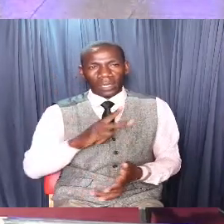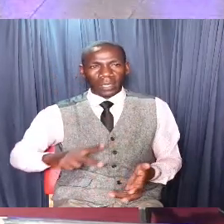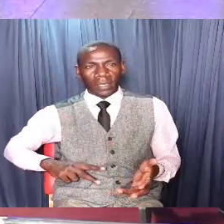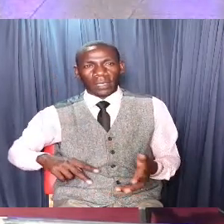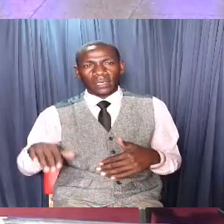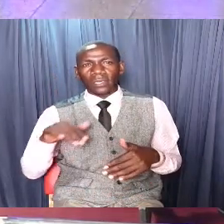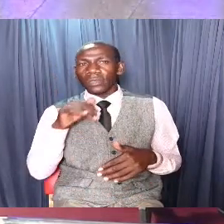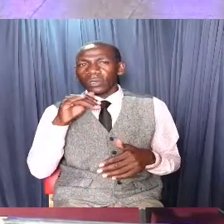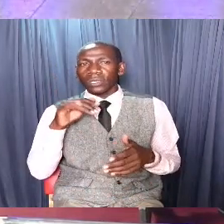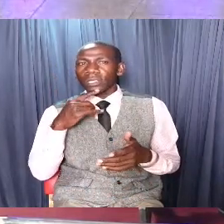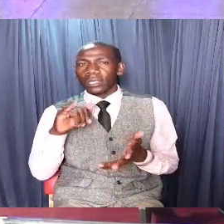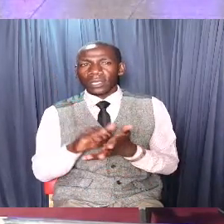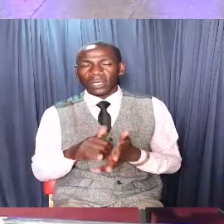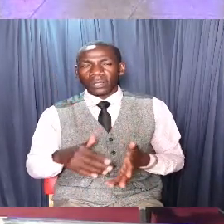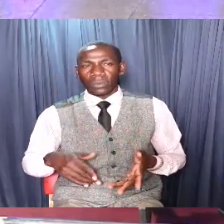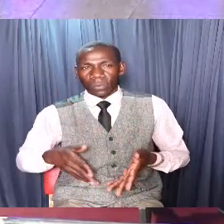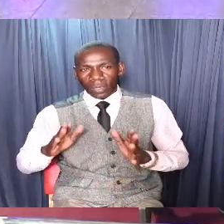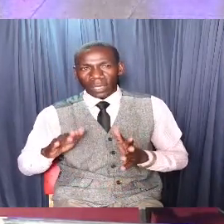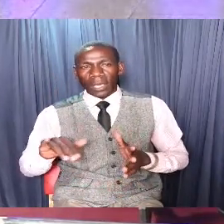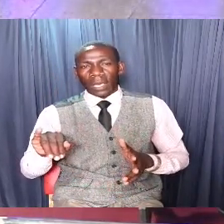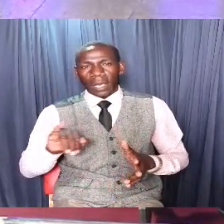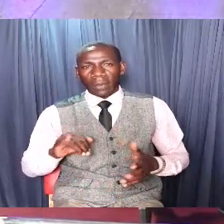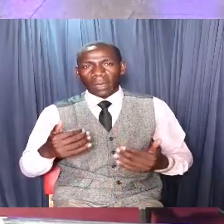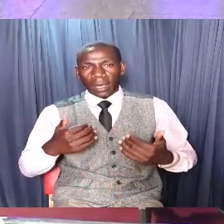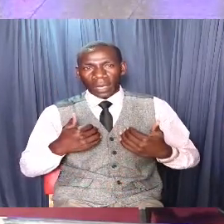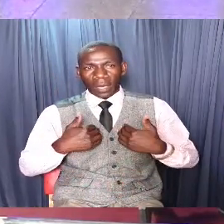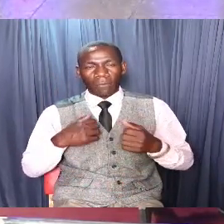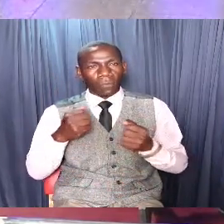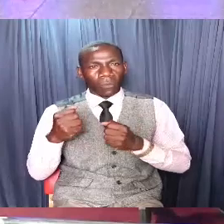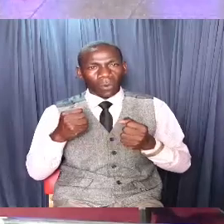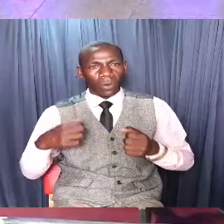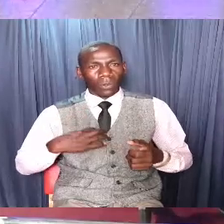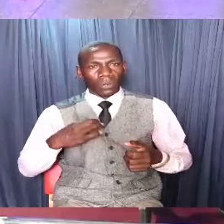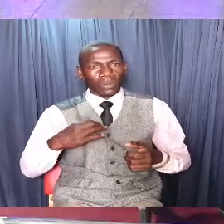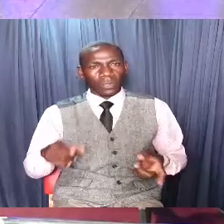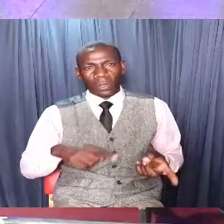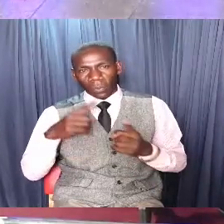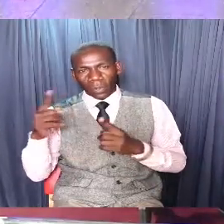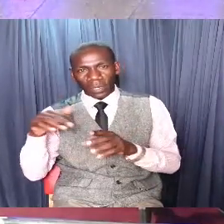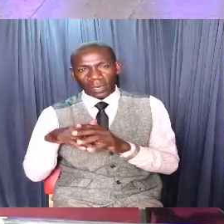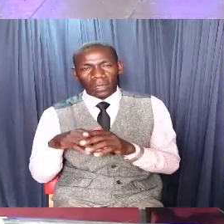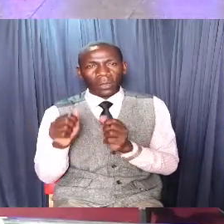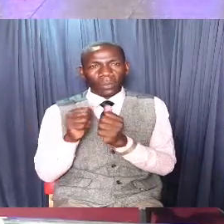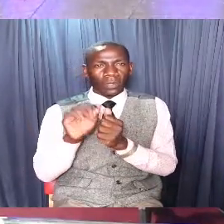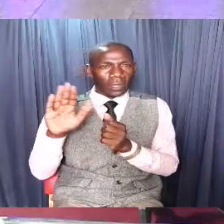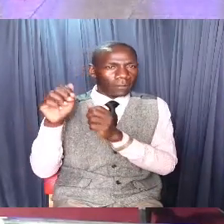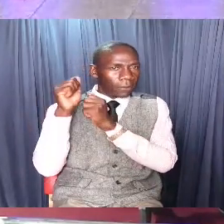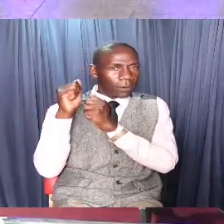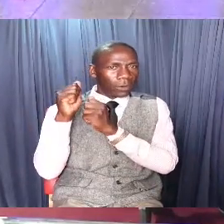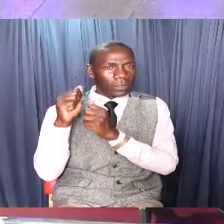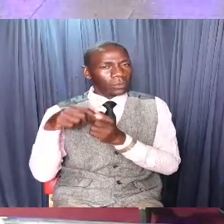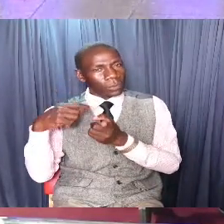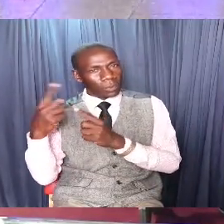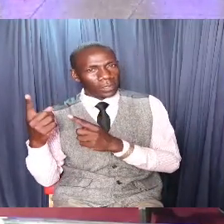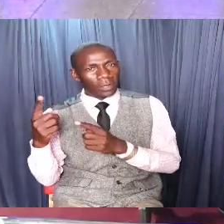In fact he didn't tell him that. Na mimi nitavaa zile za vita. And I'll have the war attire. Bas wakaenda vitani. Now they went na majeshi yao with their